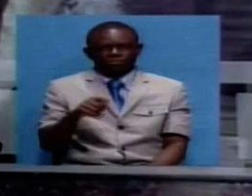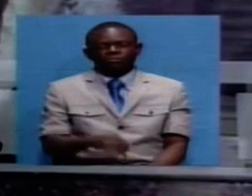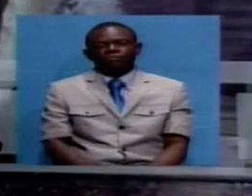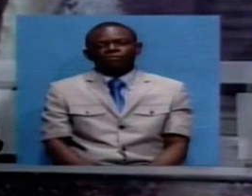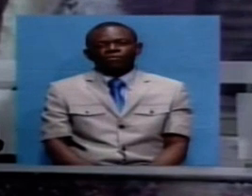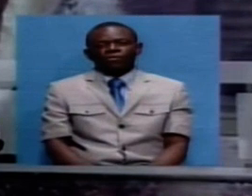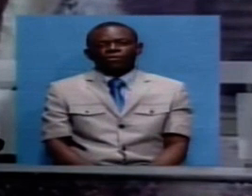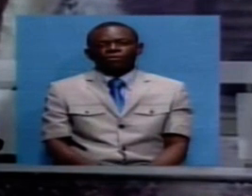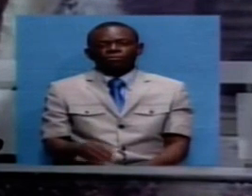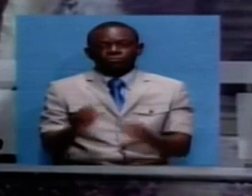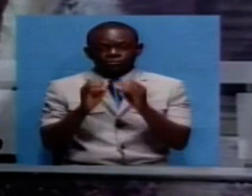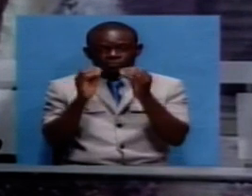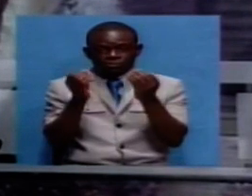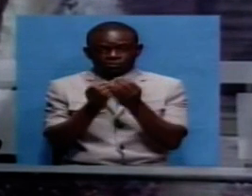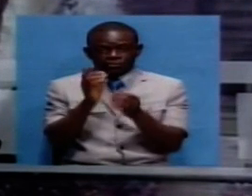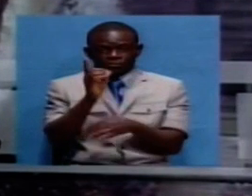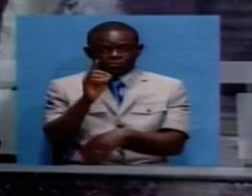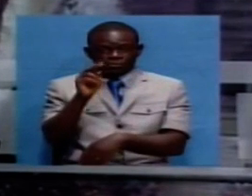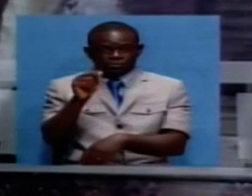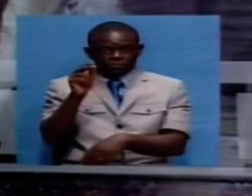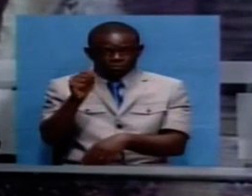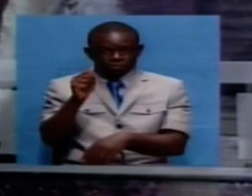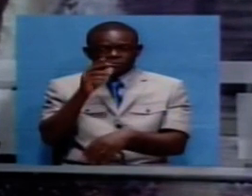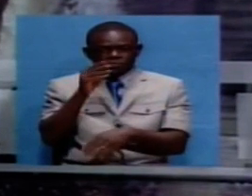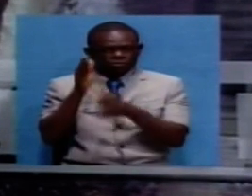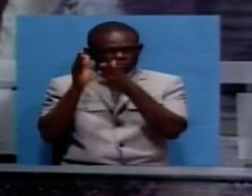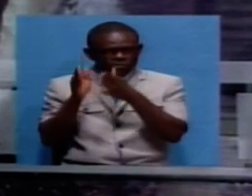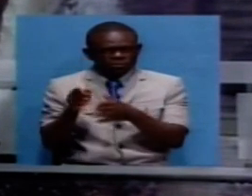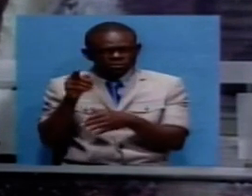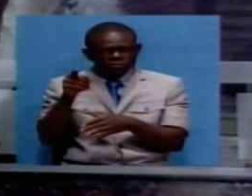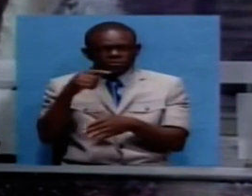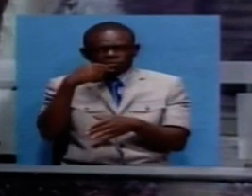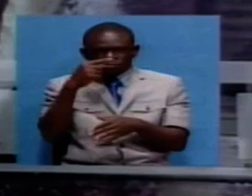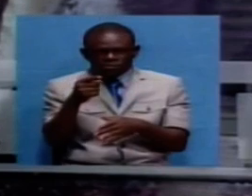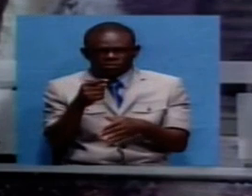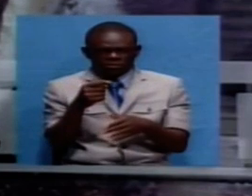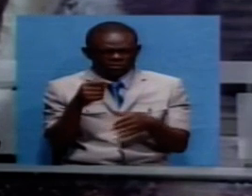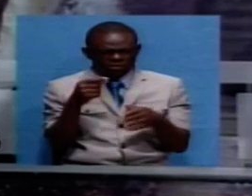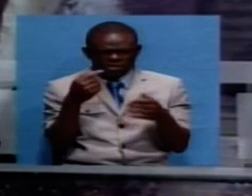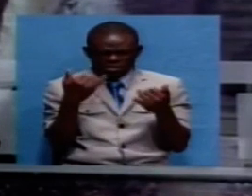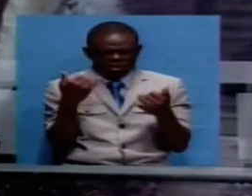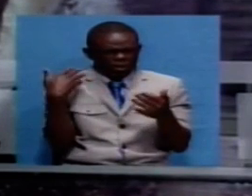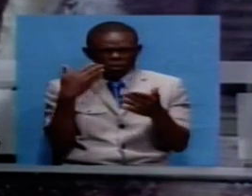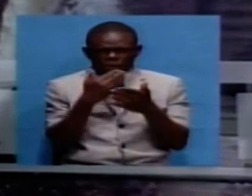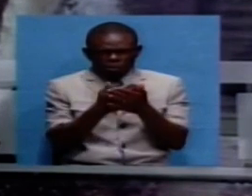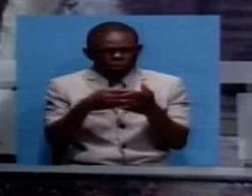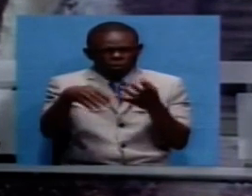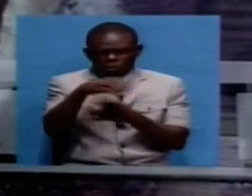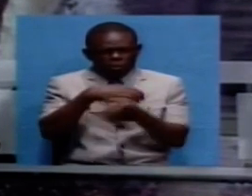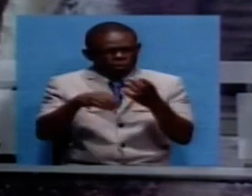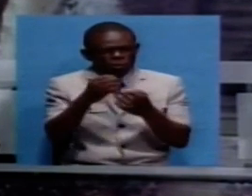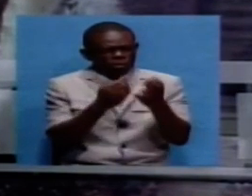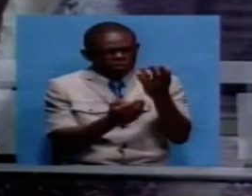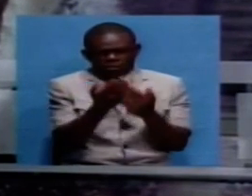spokesperson Spooky Mulemwa says recent acts of lawlessness have robbed many people of their incomes. Mr. Mulemwa has since urged members